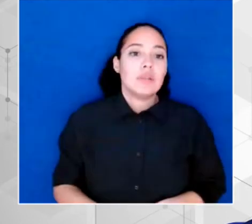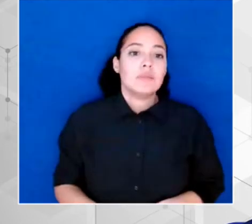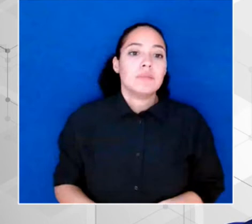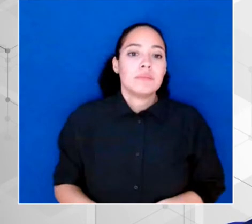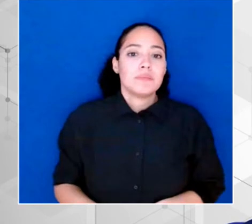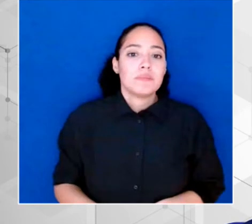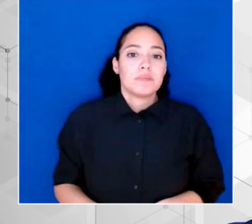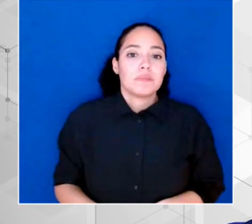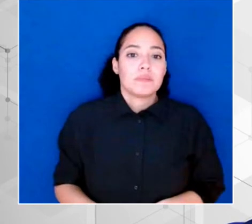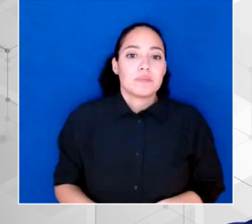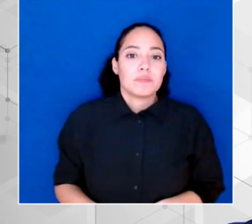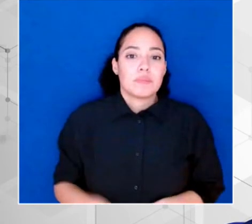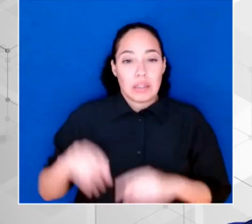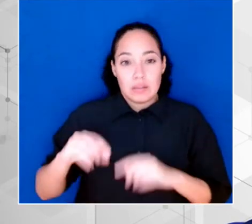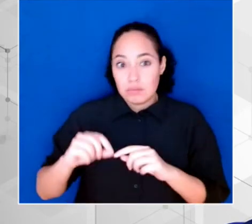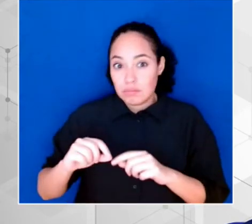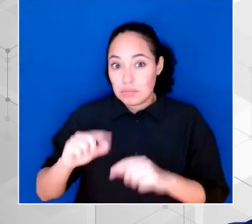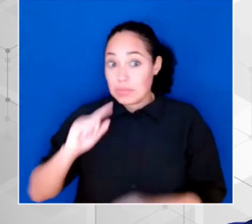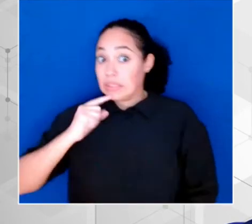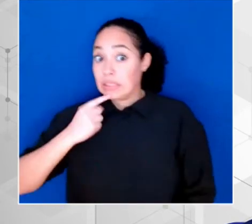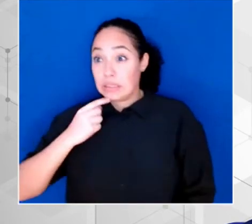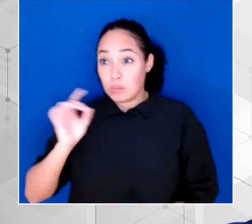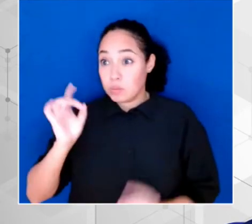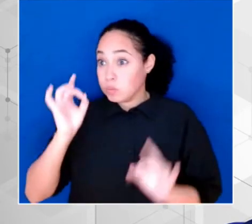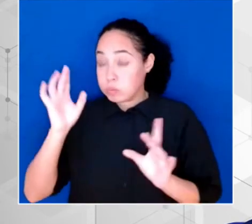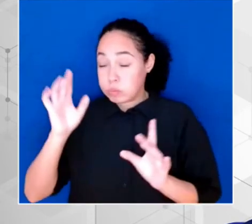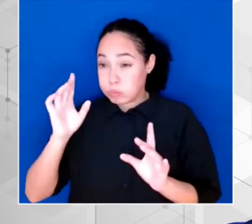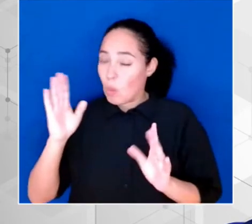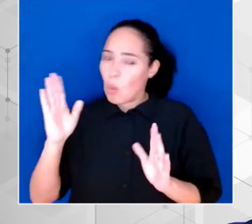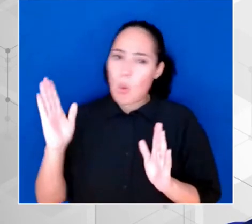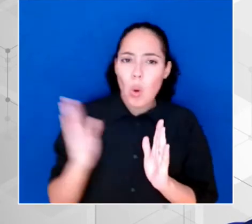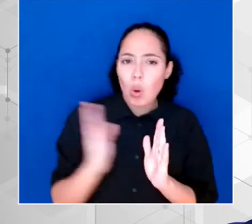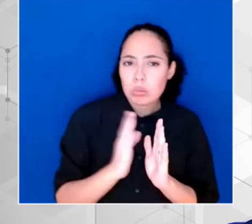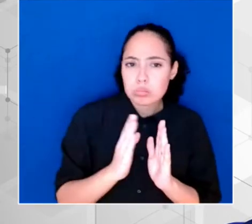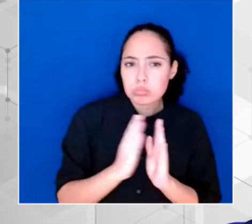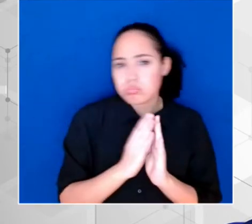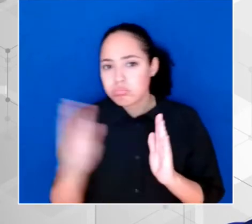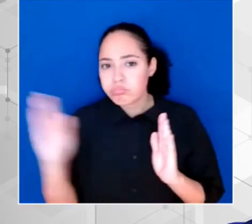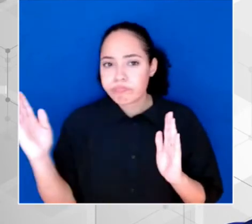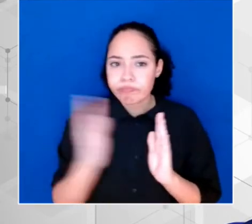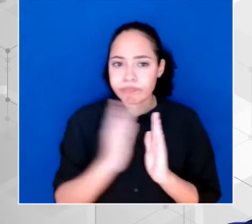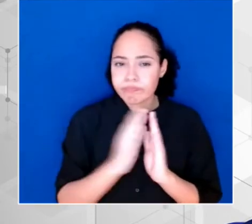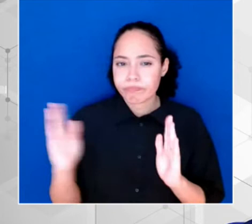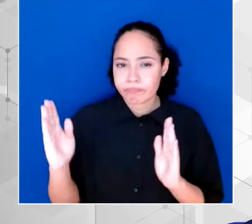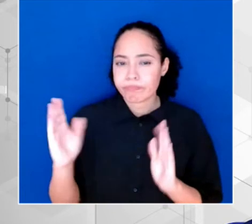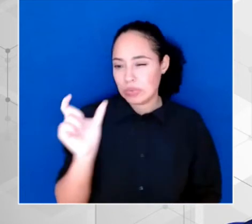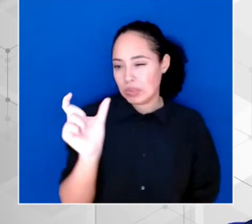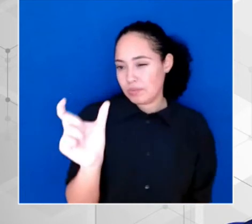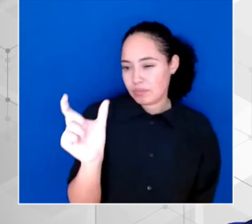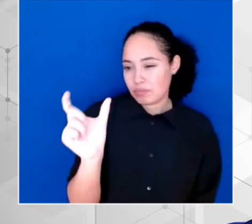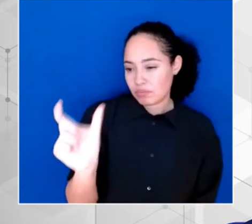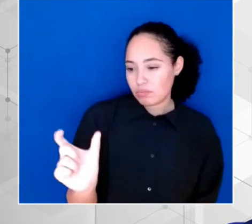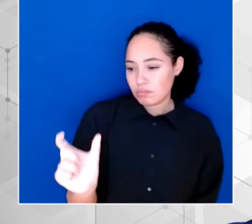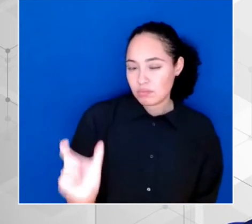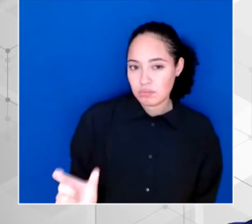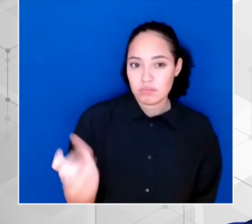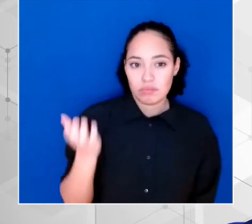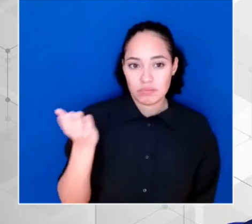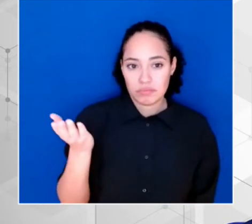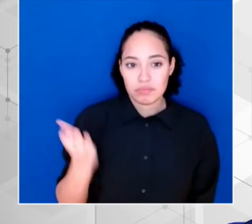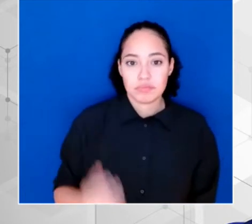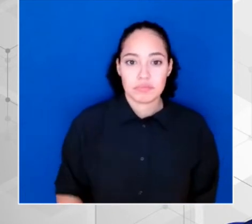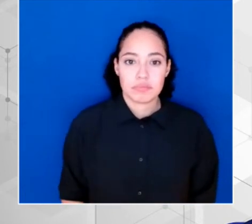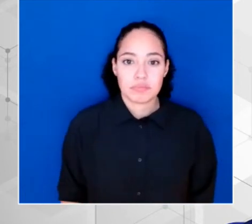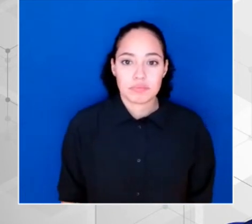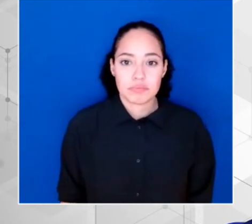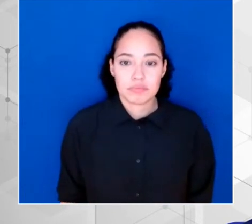link to the documentation. Very similar application or extension in this case is the ARC toolkit. You can see it as